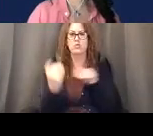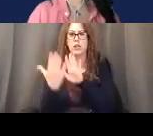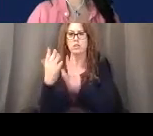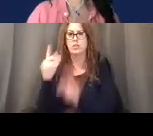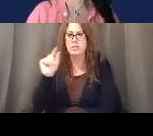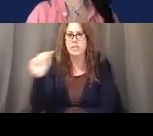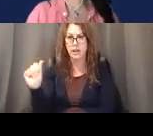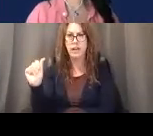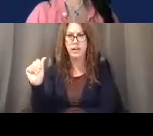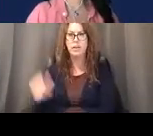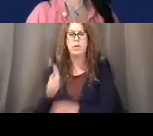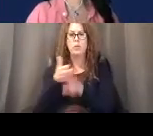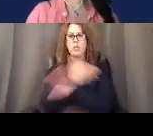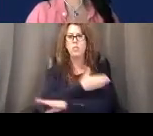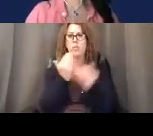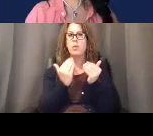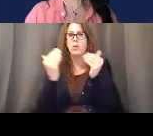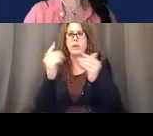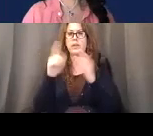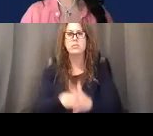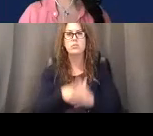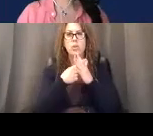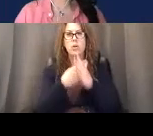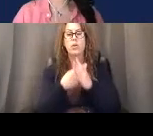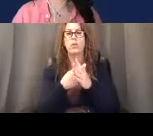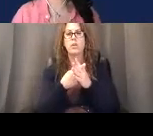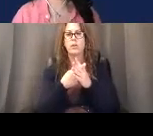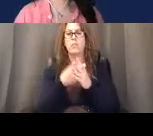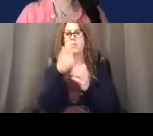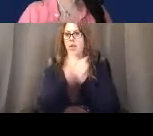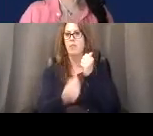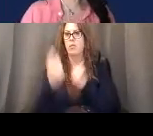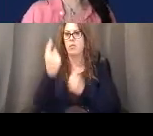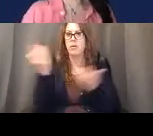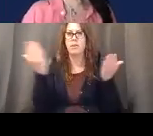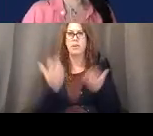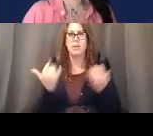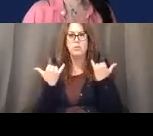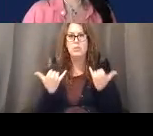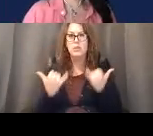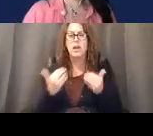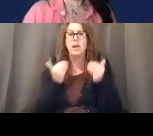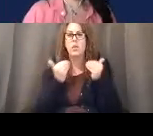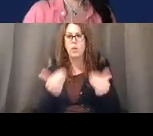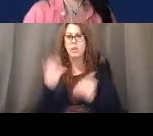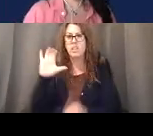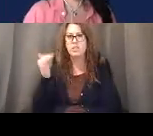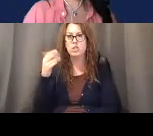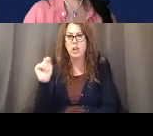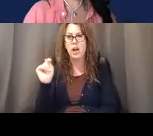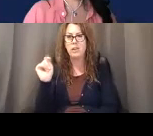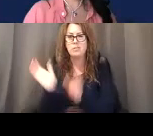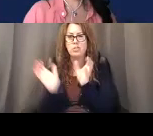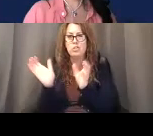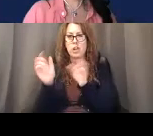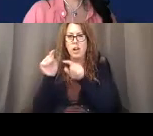So before we get started, we just wanted everyone who is here today to introduce themselves in the chat. So in the chat, if you could please share